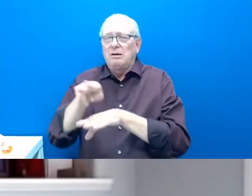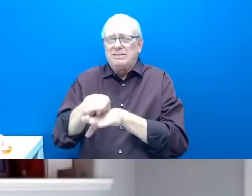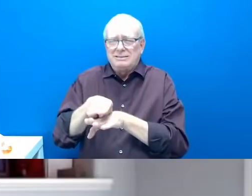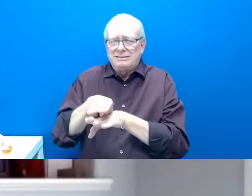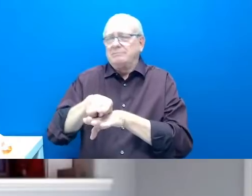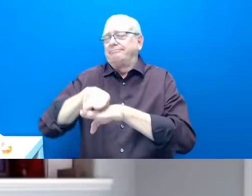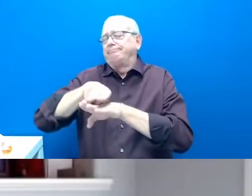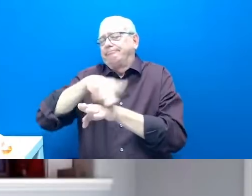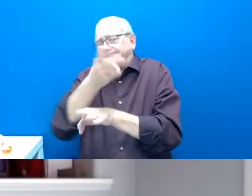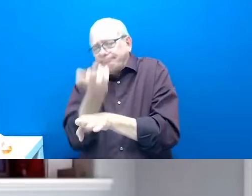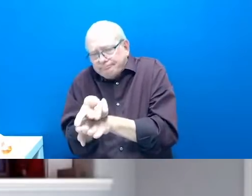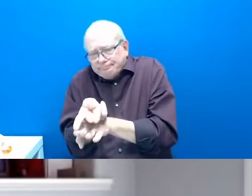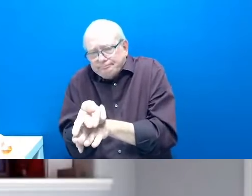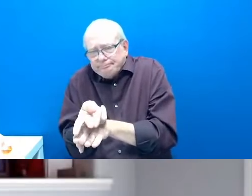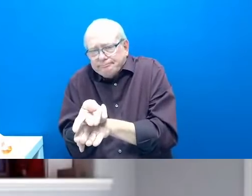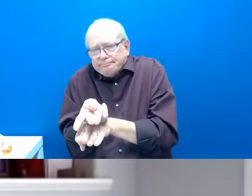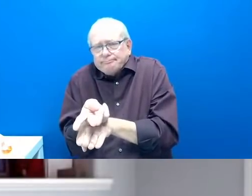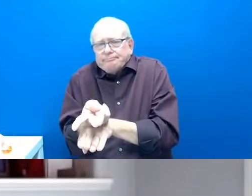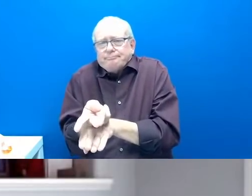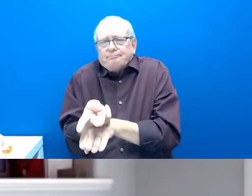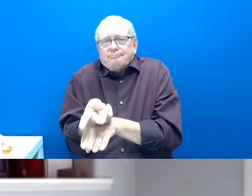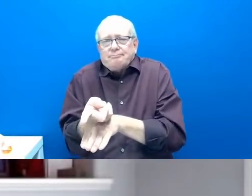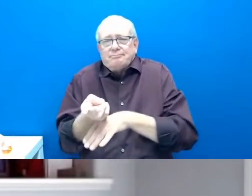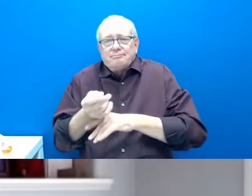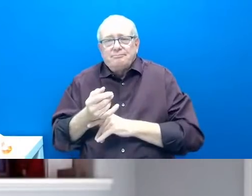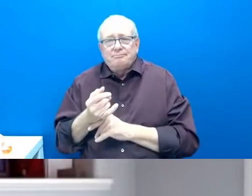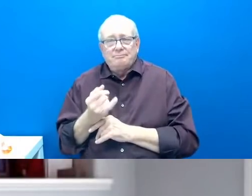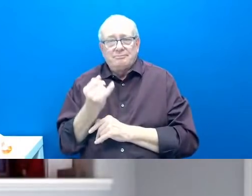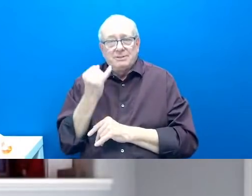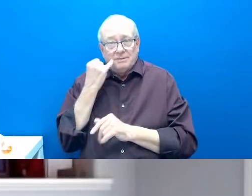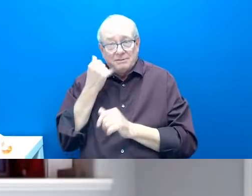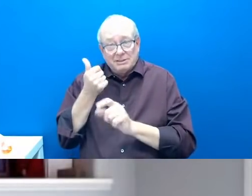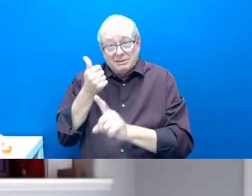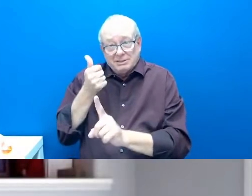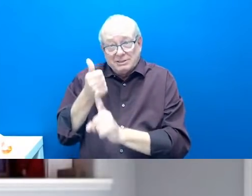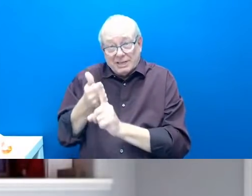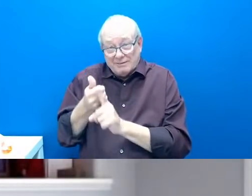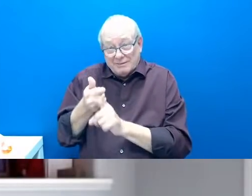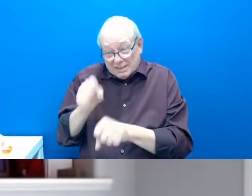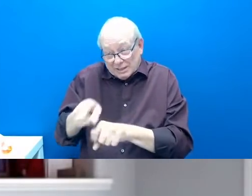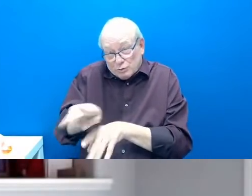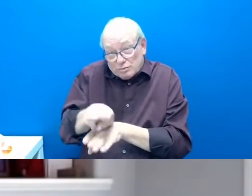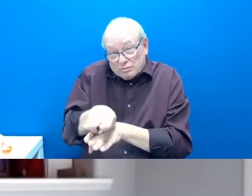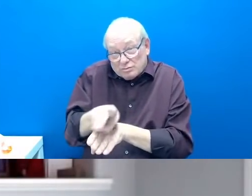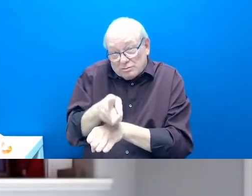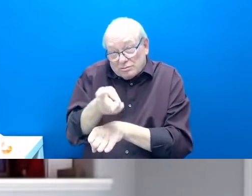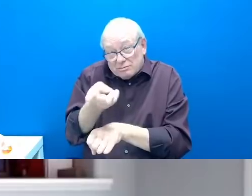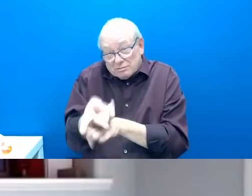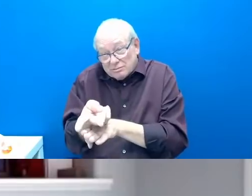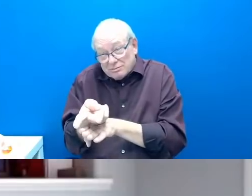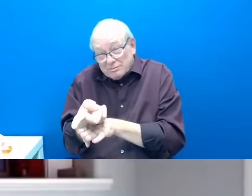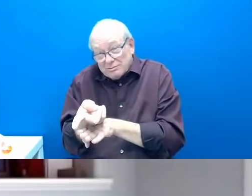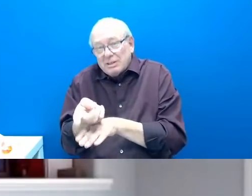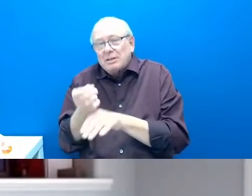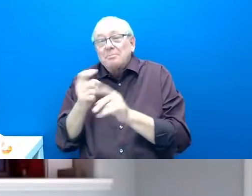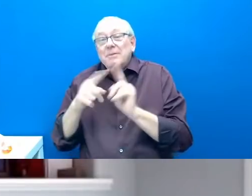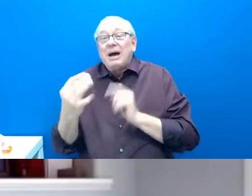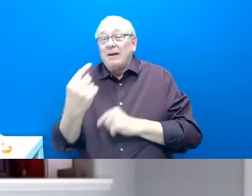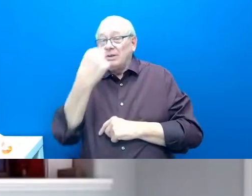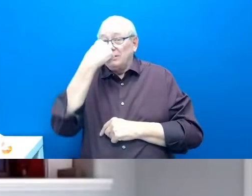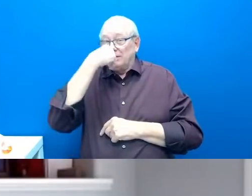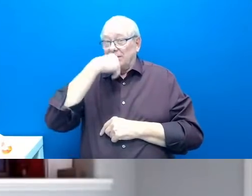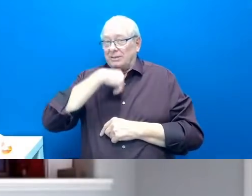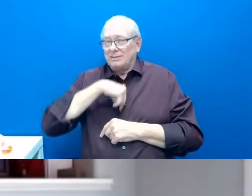on their chest. But oftentimes, if they're on a ventilator, we actually have to get a very large number of